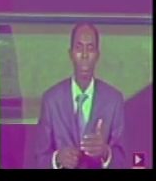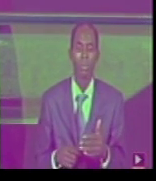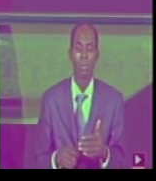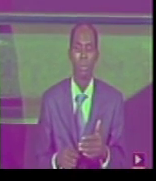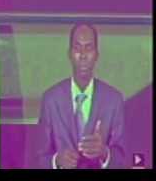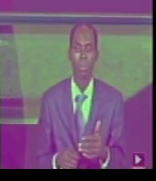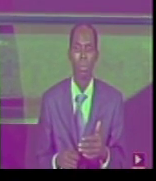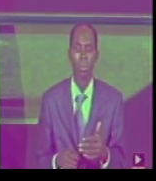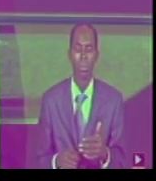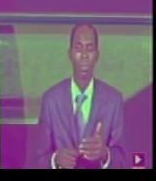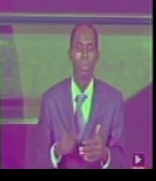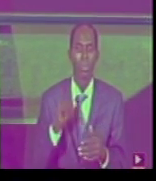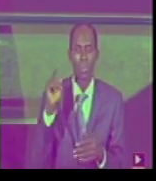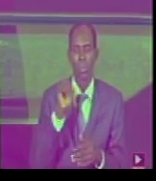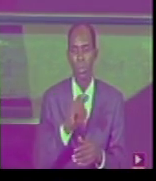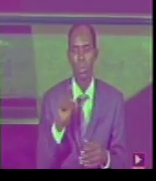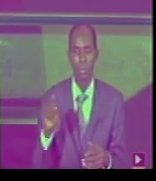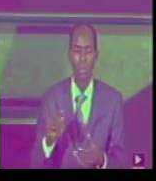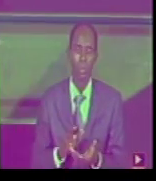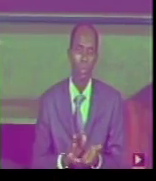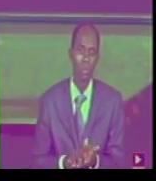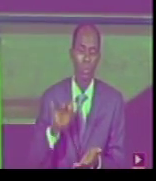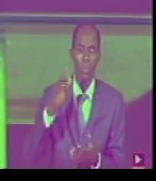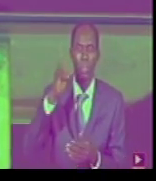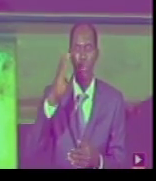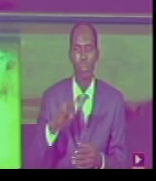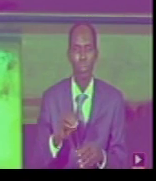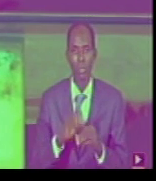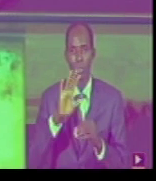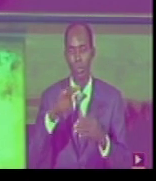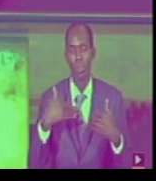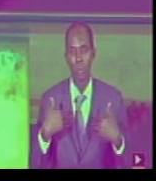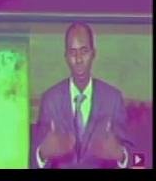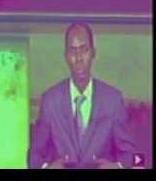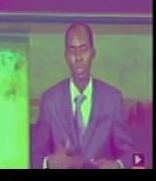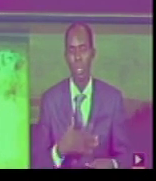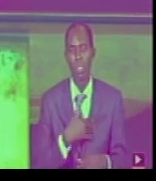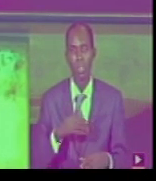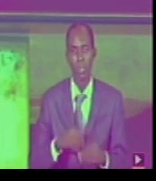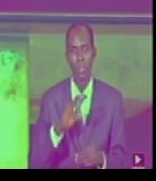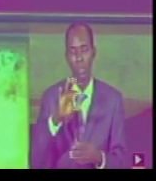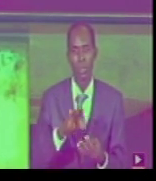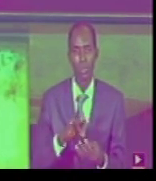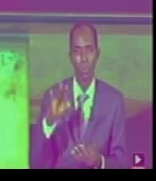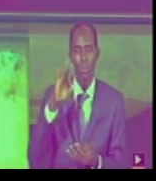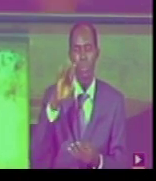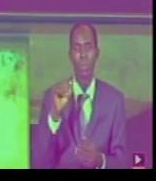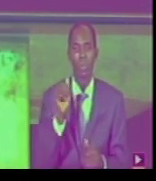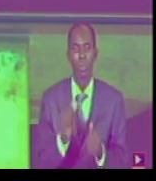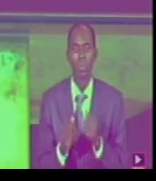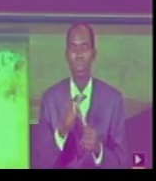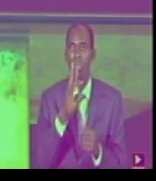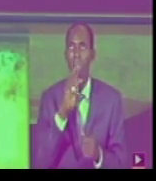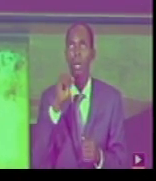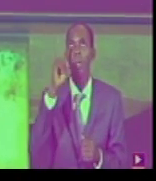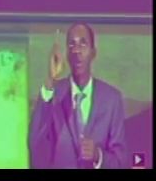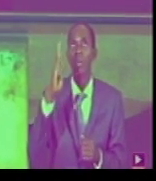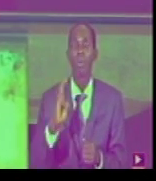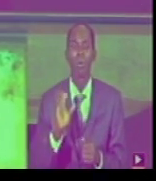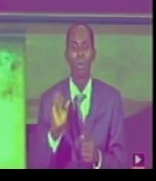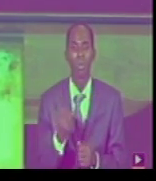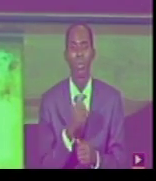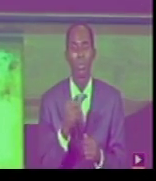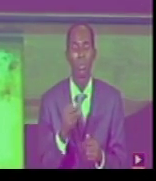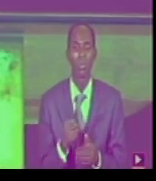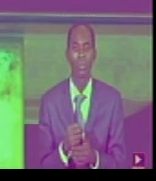in your body and in your spirit, which are God's. Glorify